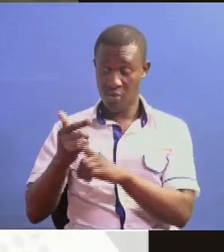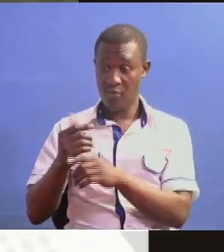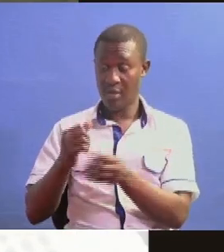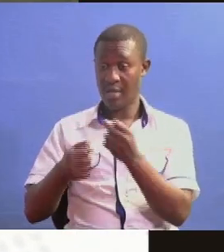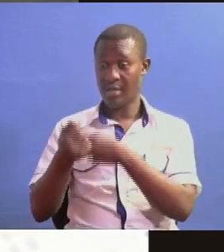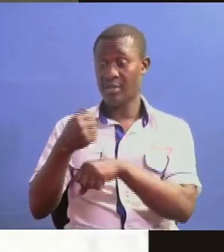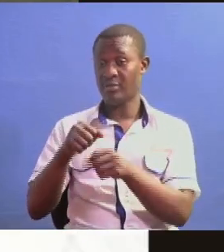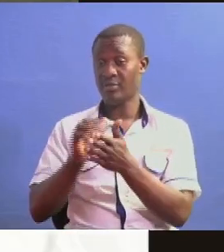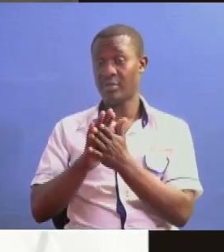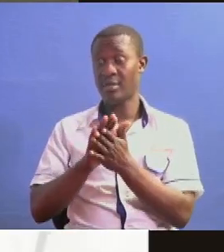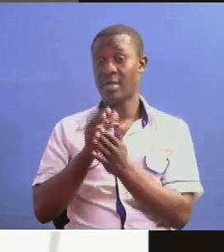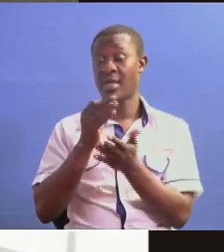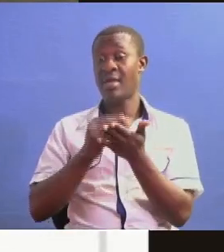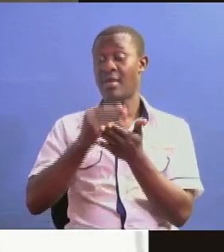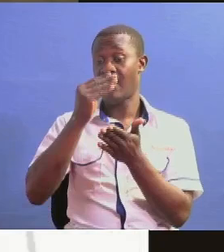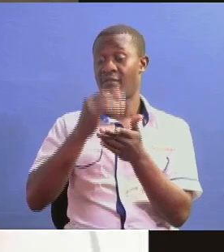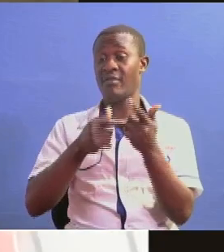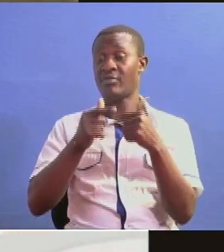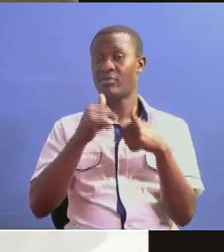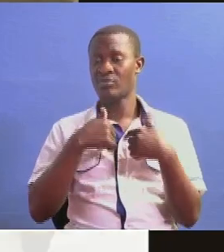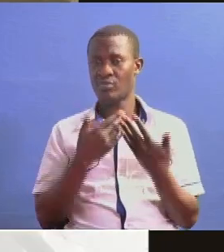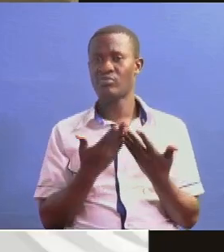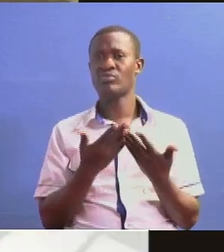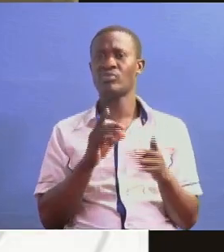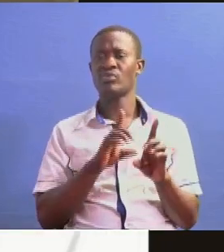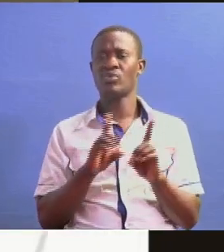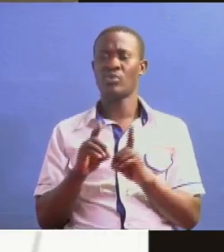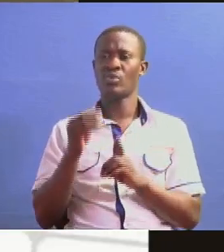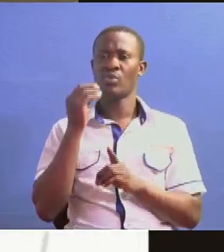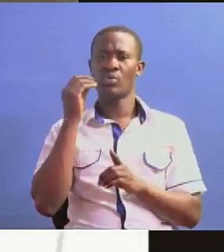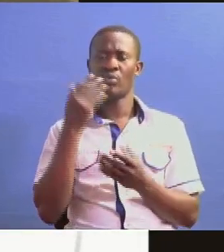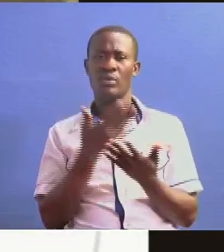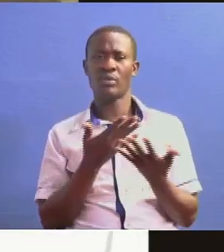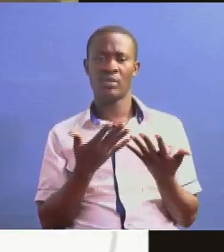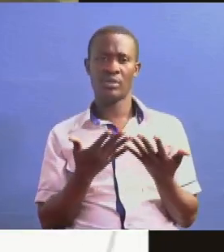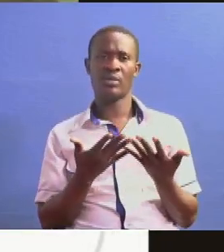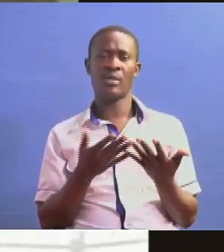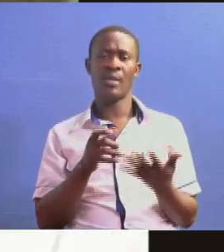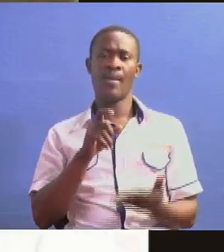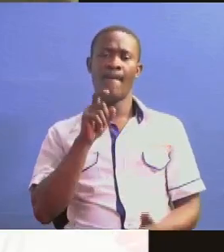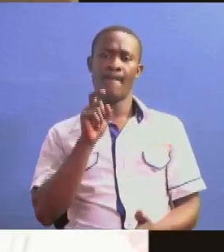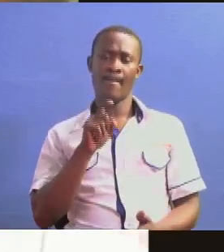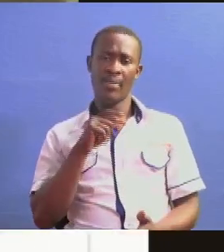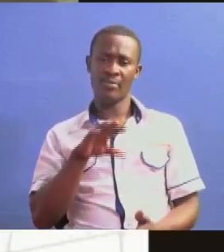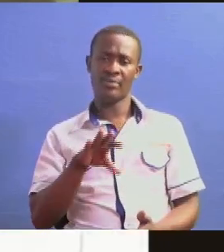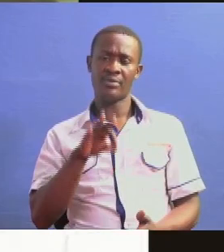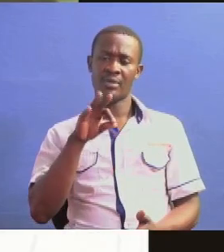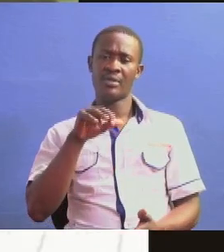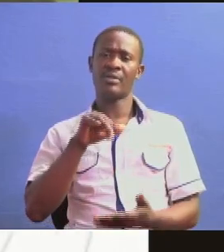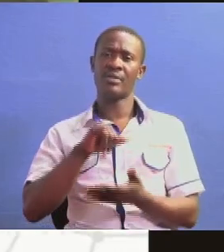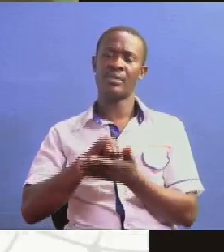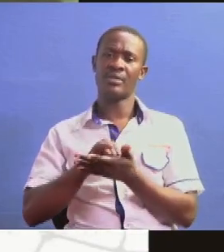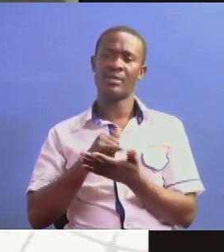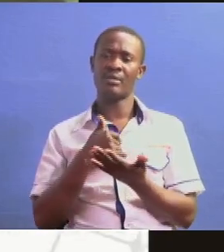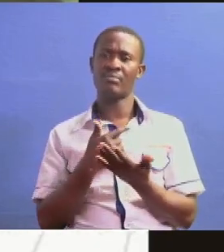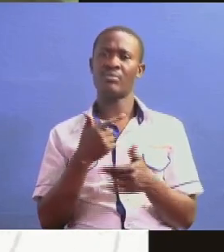are given. If a learner is asked to sew something at home as an assignment, they should not take that one to